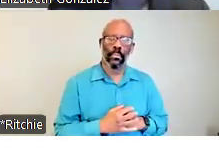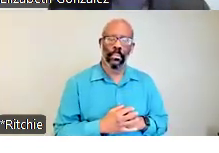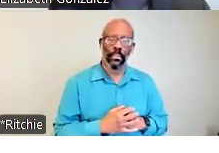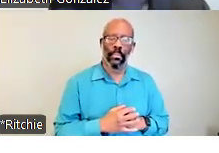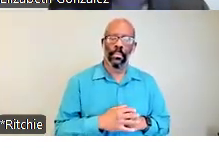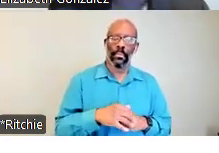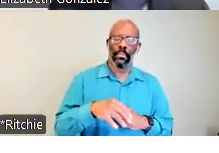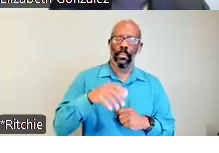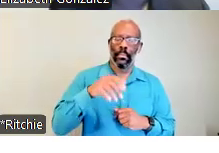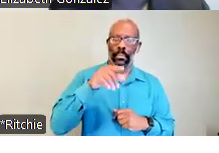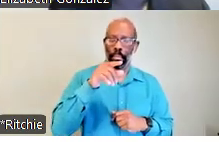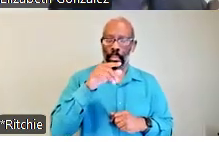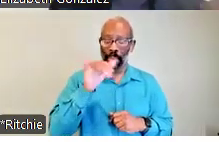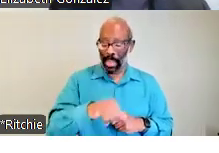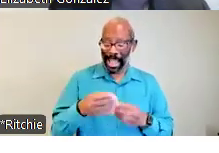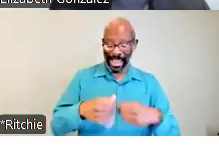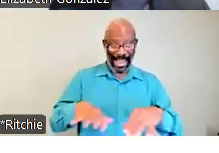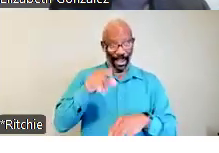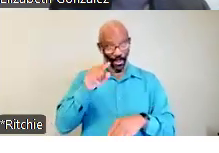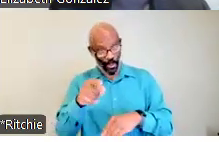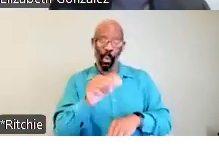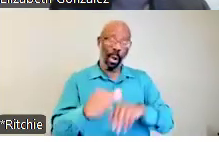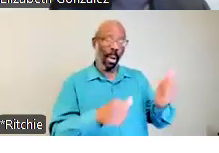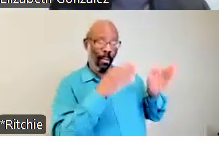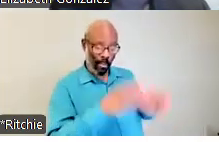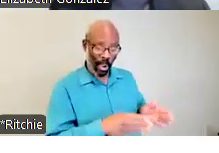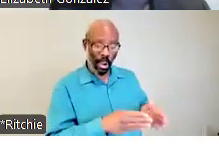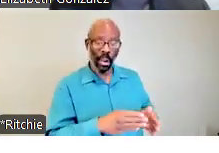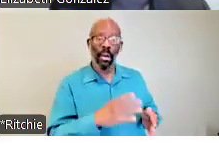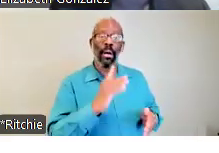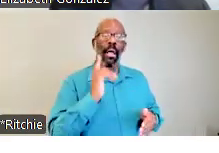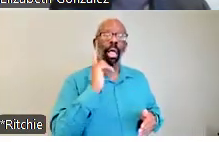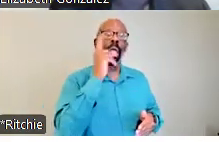have legal problems in the bankruptcy.